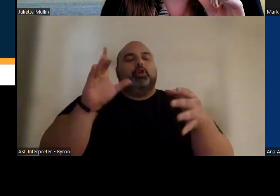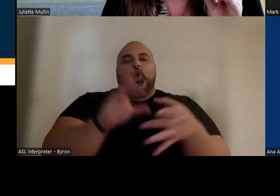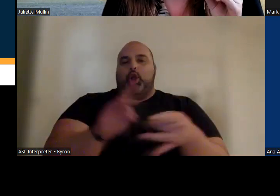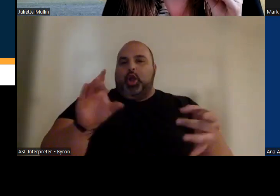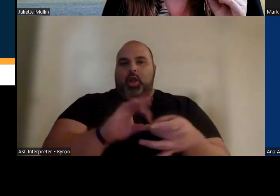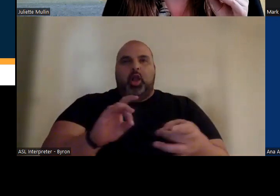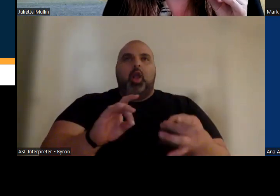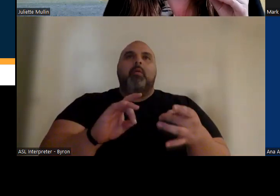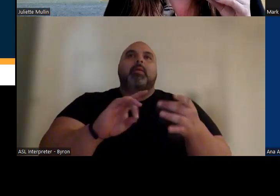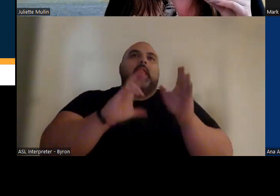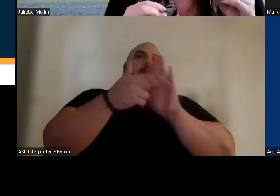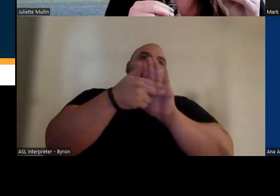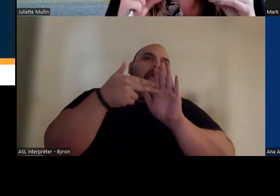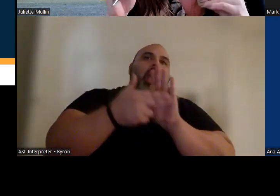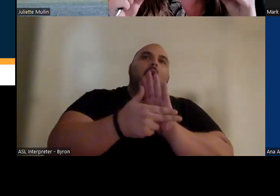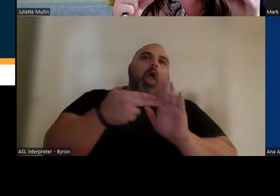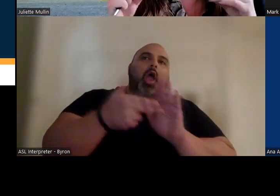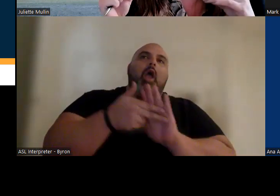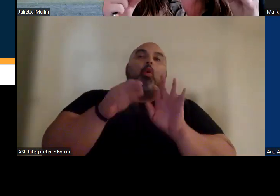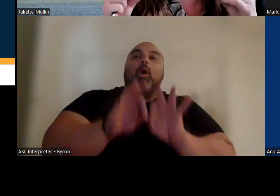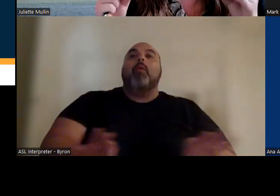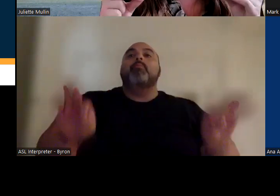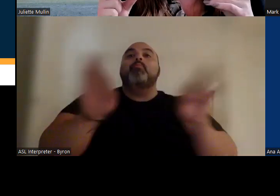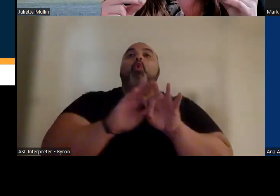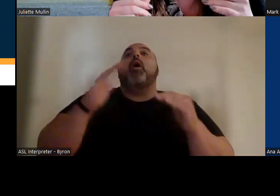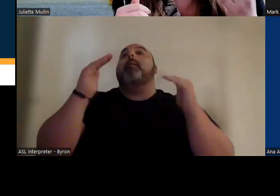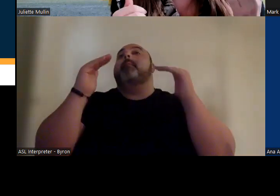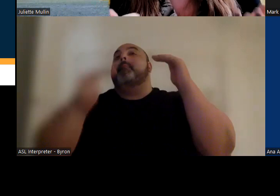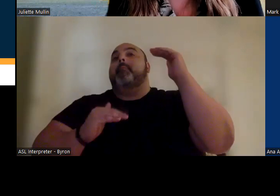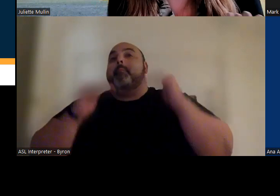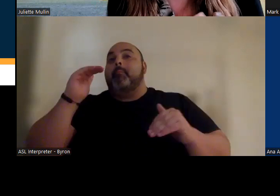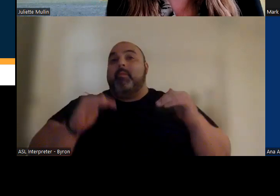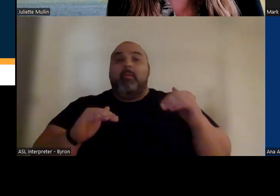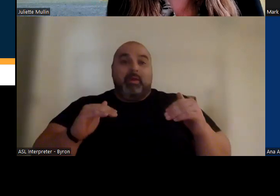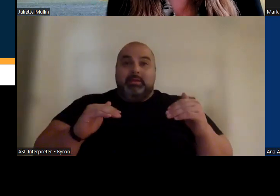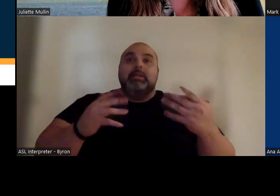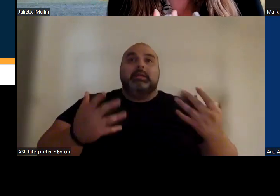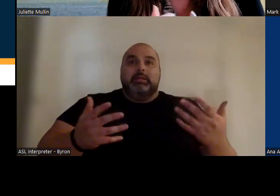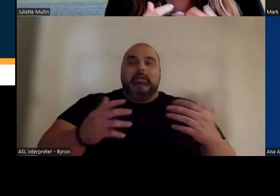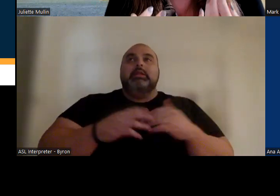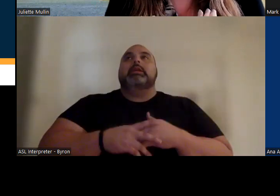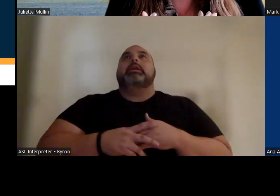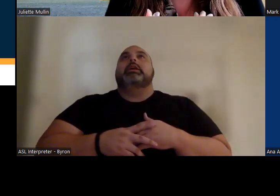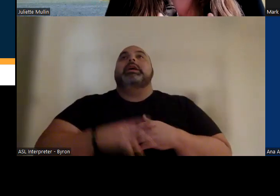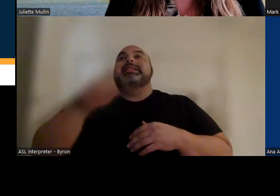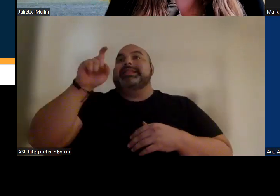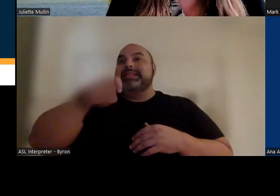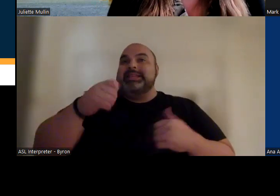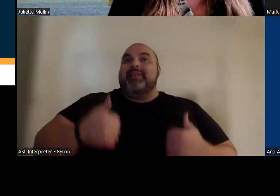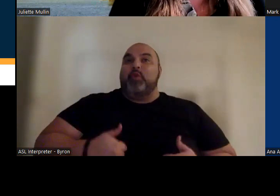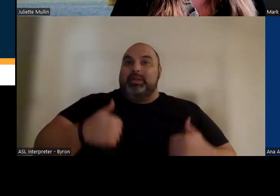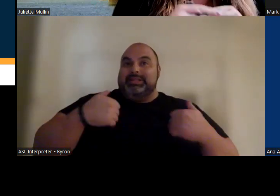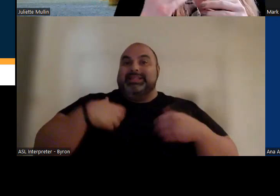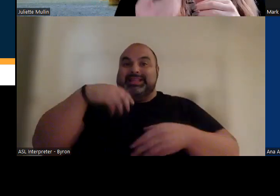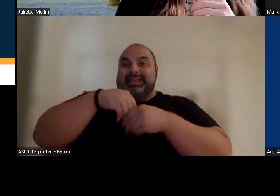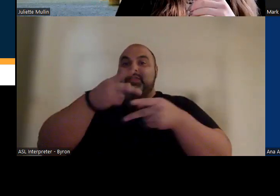highlighting of the importance of balancing the health needs and the needs of residents inside their